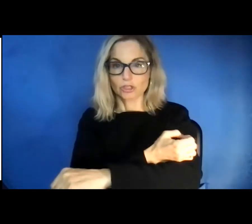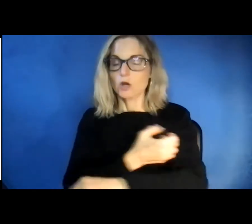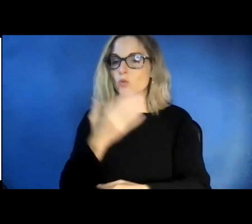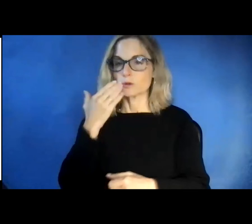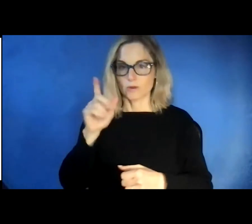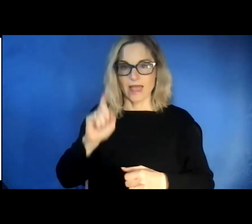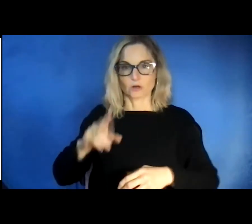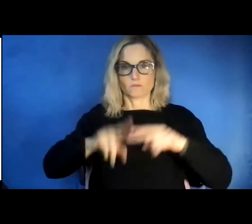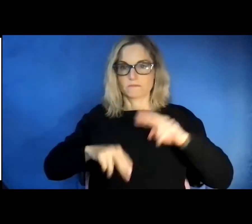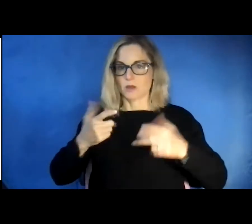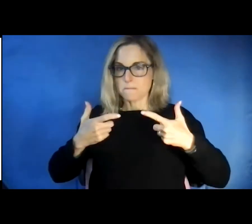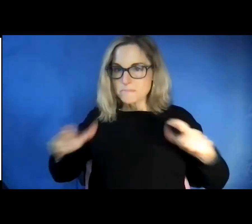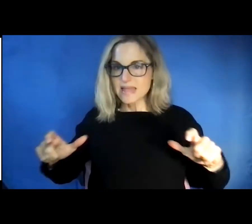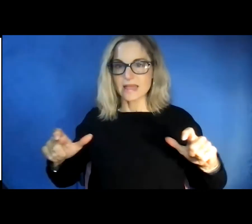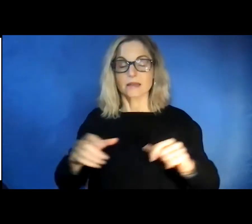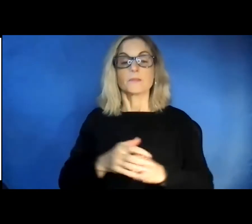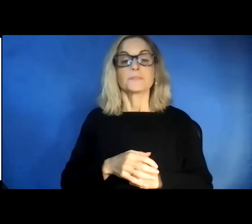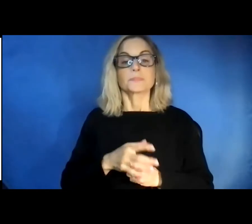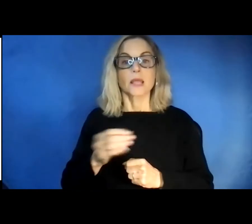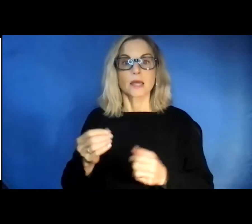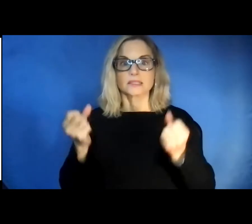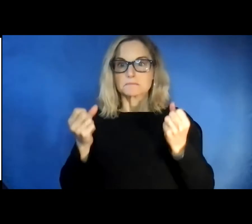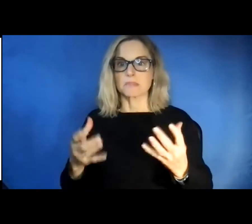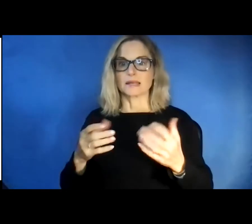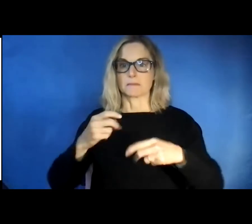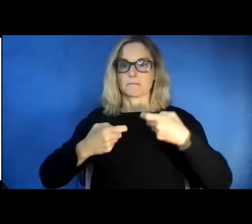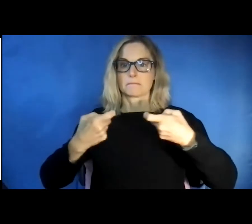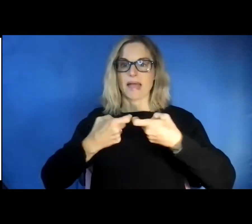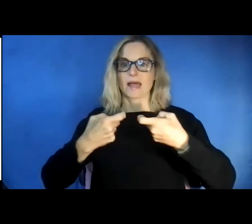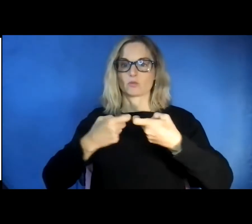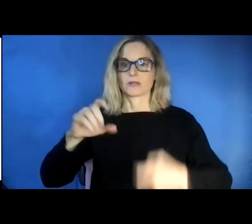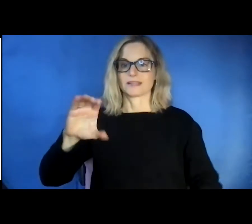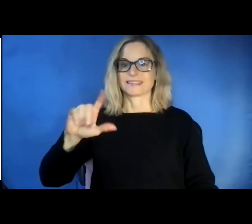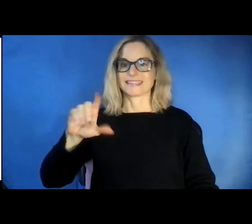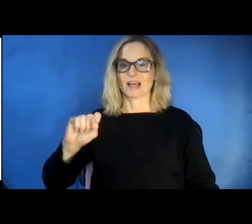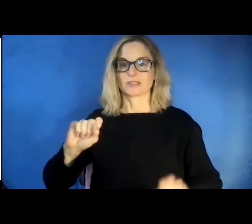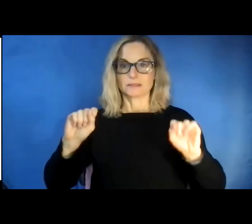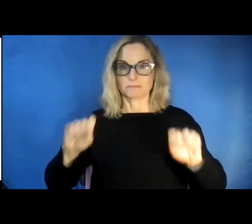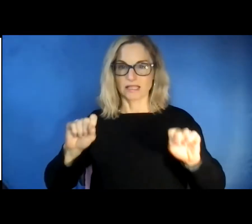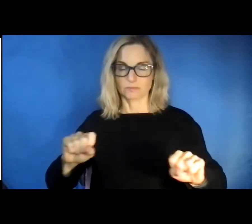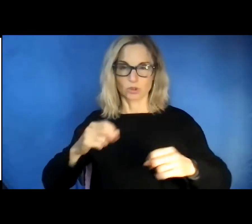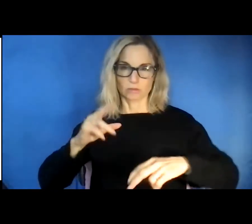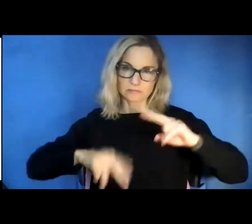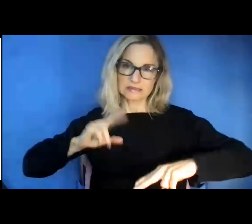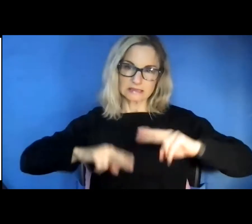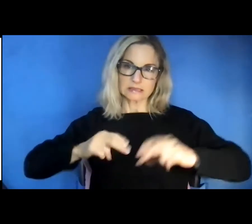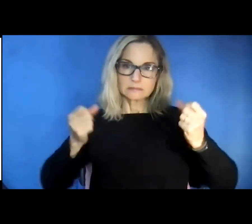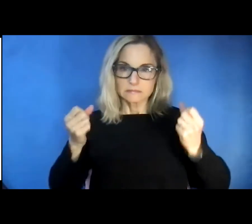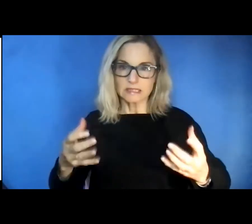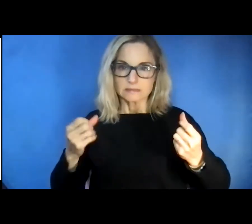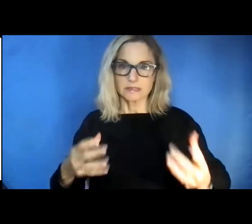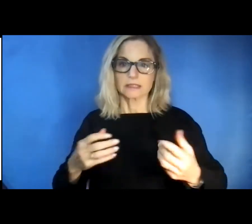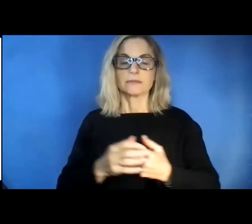boldly, and really build as many battery cells as we possibly could to really accelerate this transition. The factory